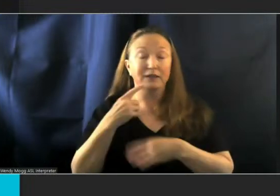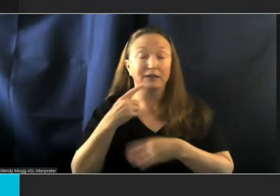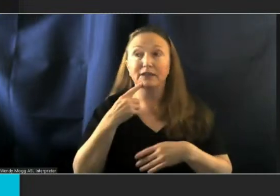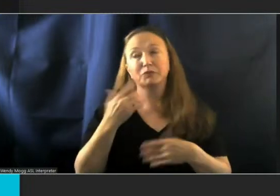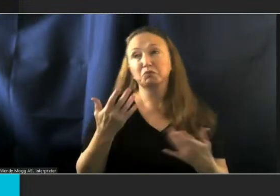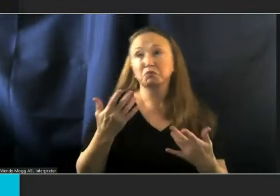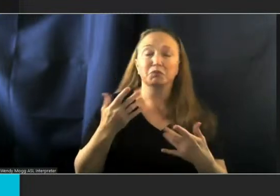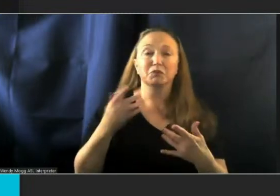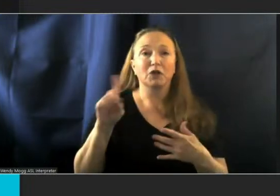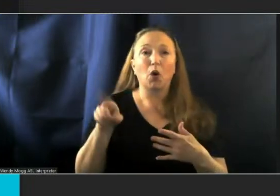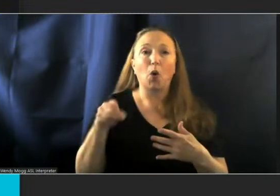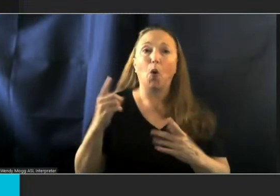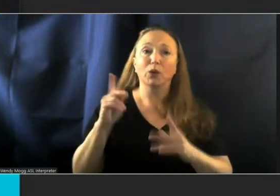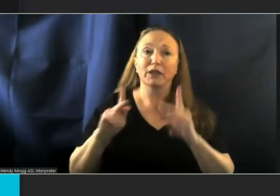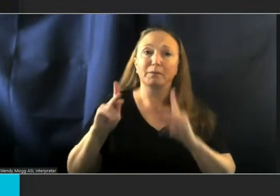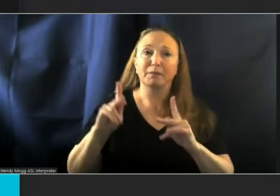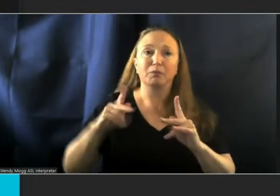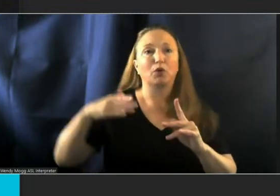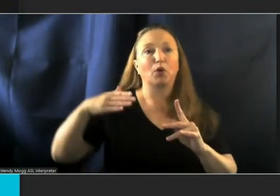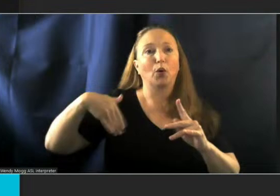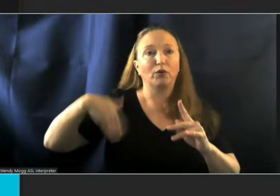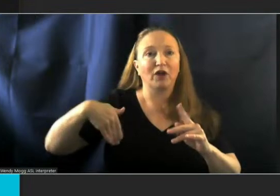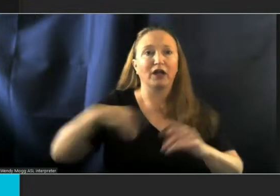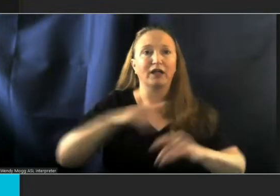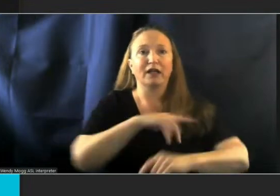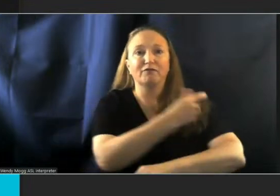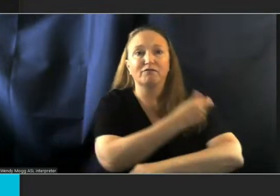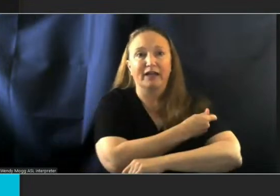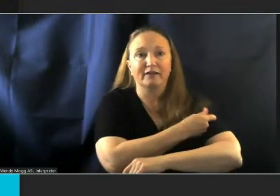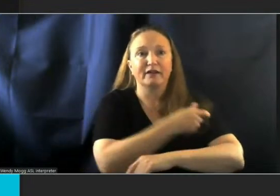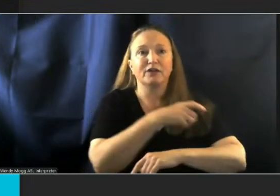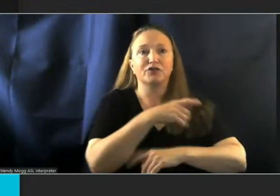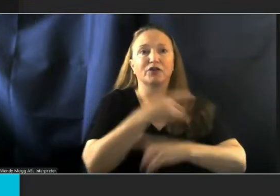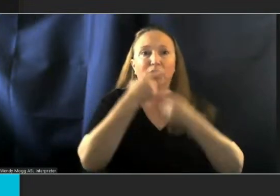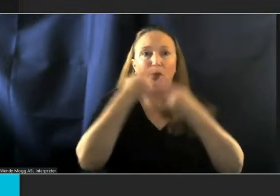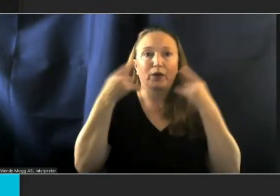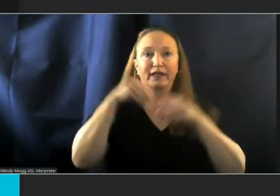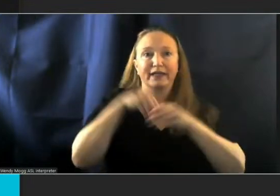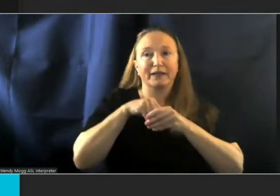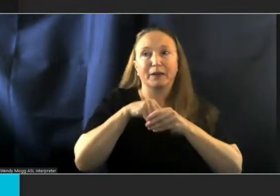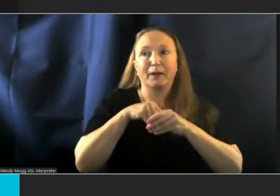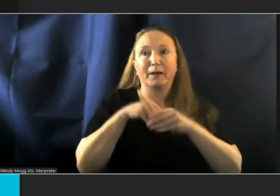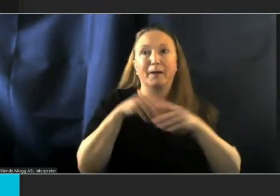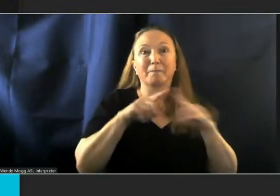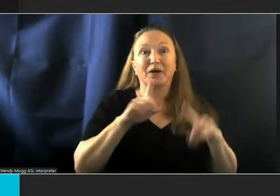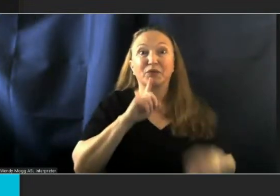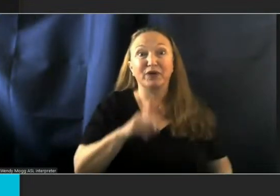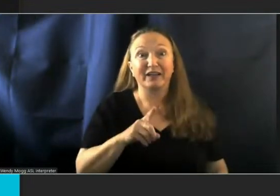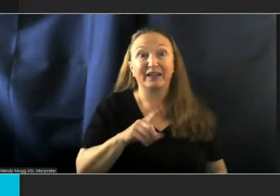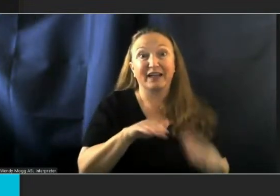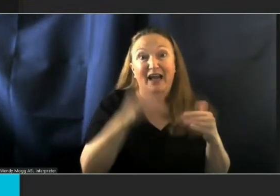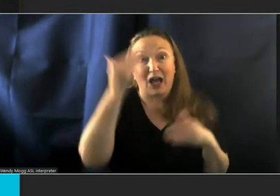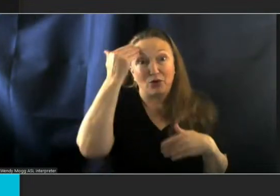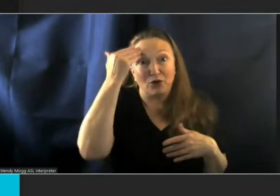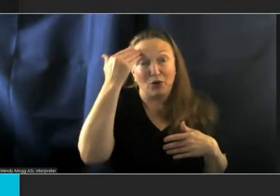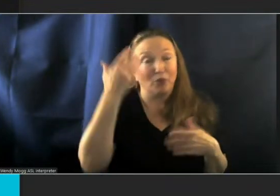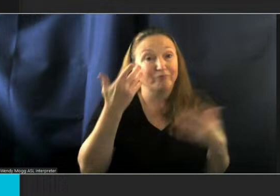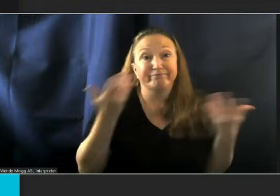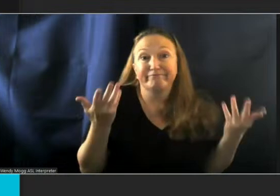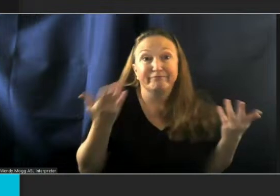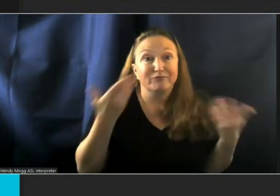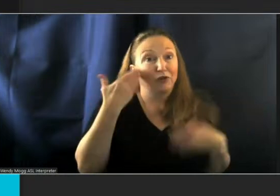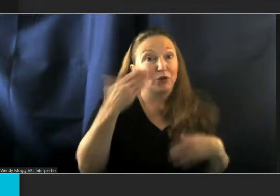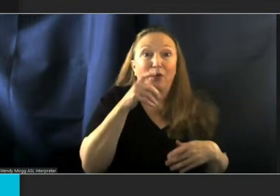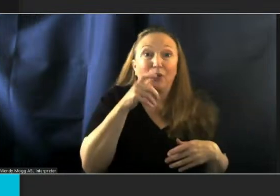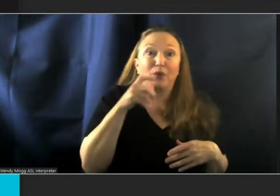only unvaccinated people should wear a mask inside, but we can't tell who's vaccinated and who's not vaccinated.